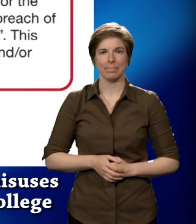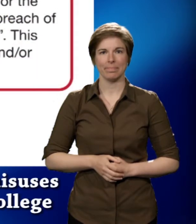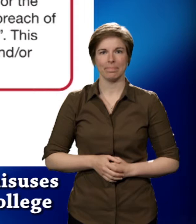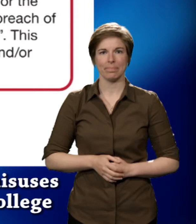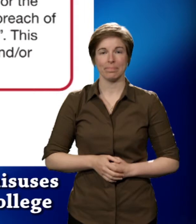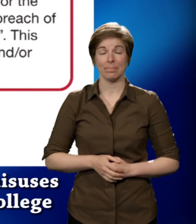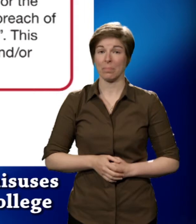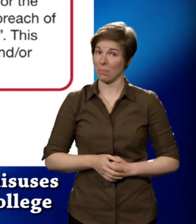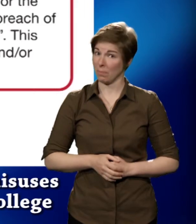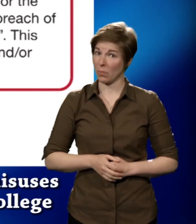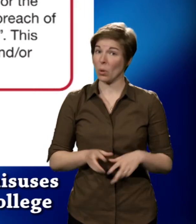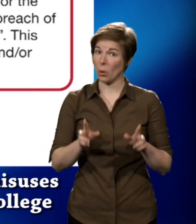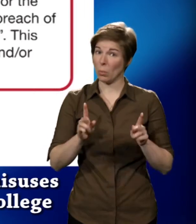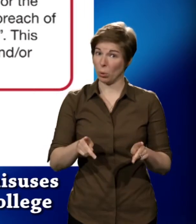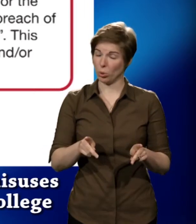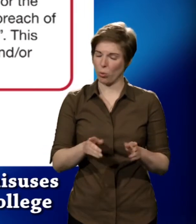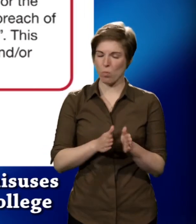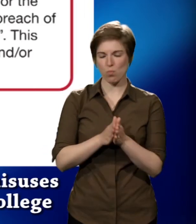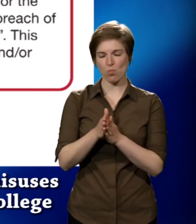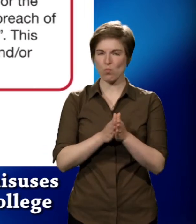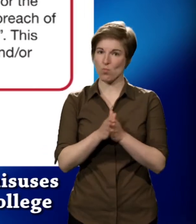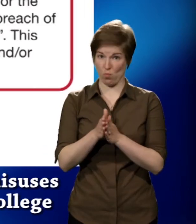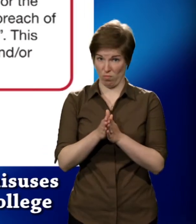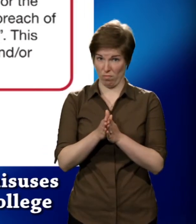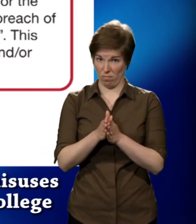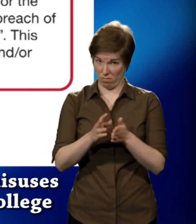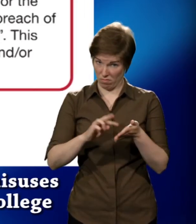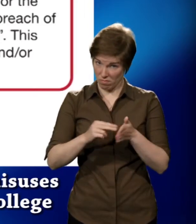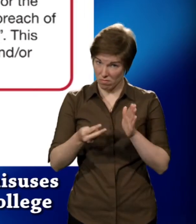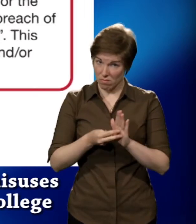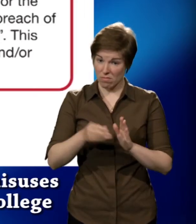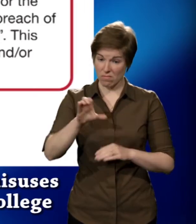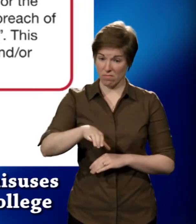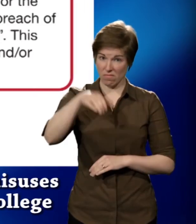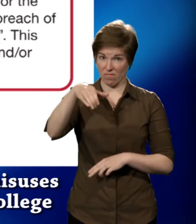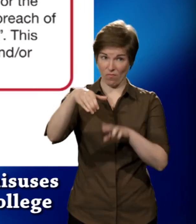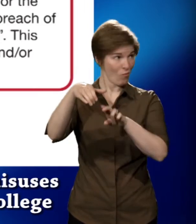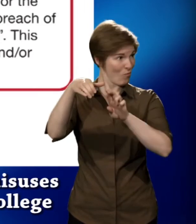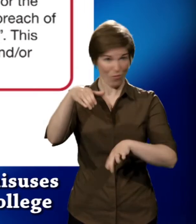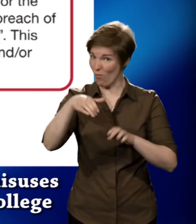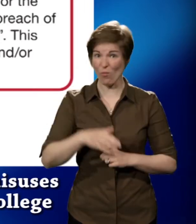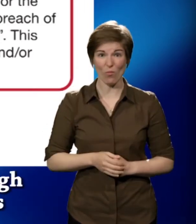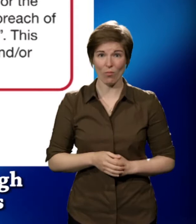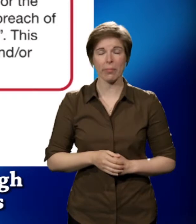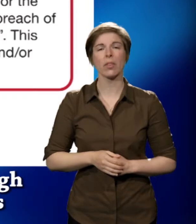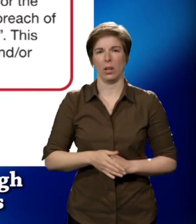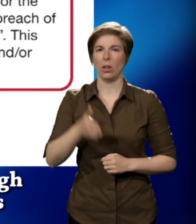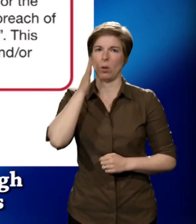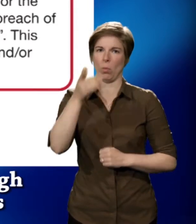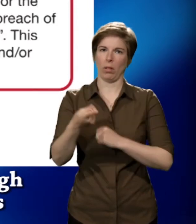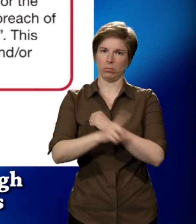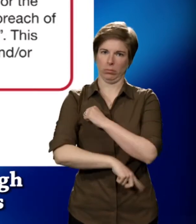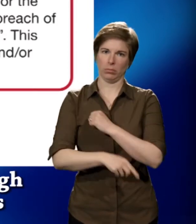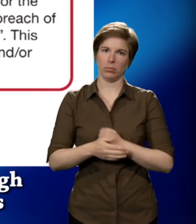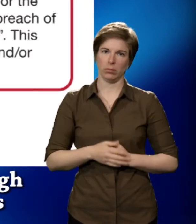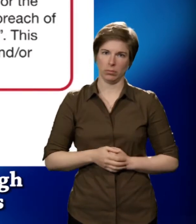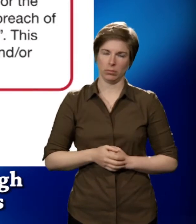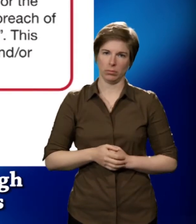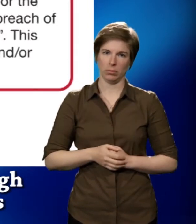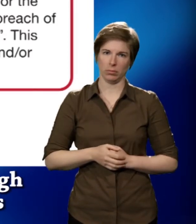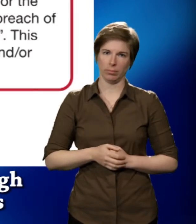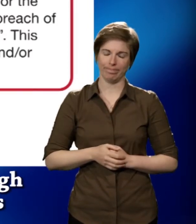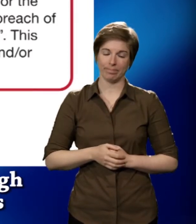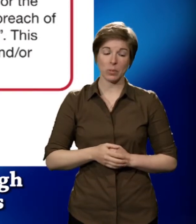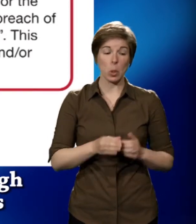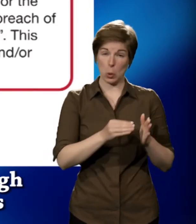If anyone maliciously or intentionally misuses a life safety system at the community college, there will be consequences